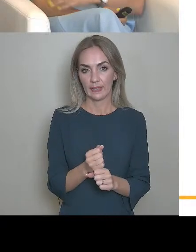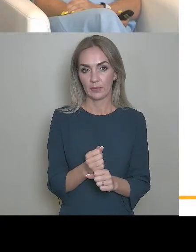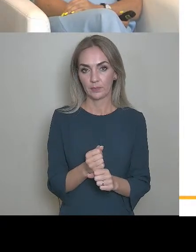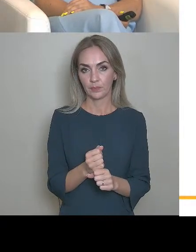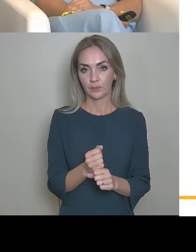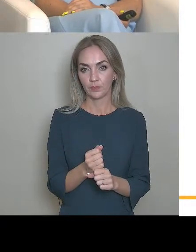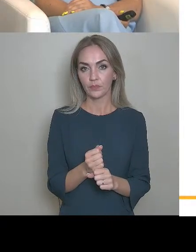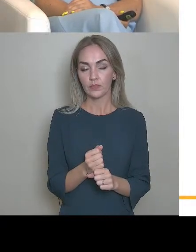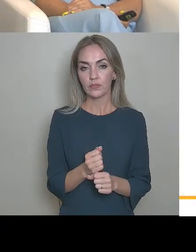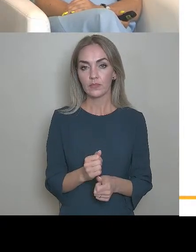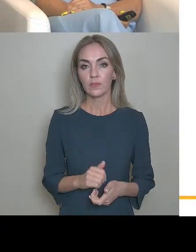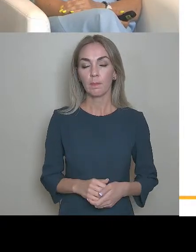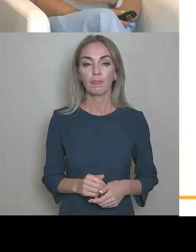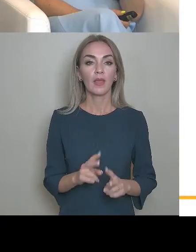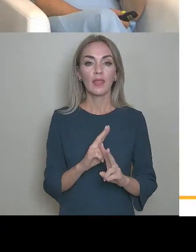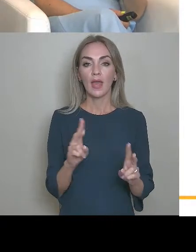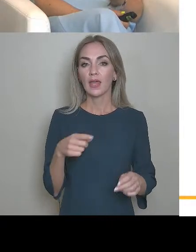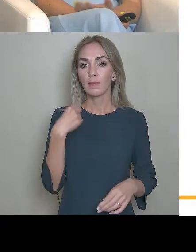should be done,